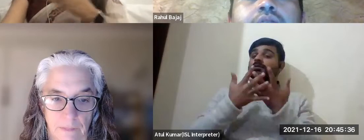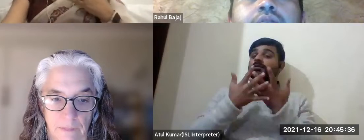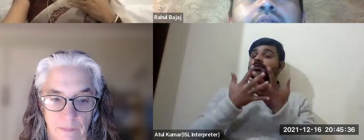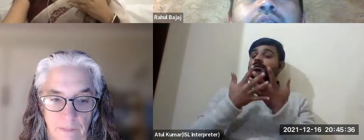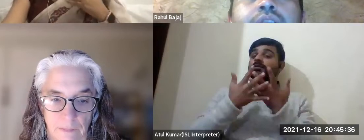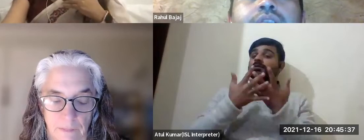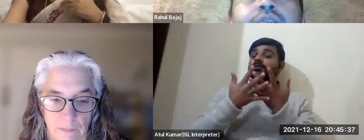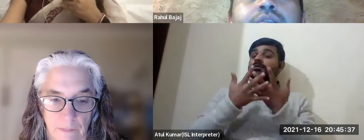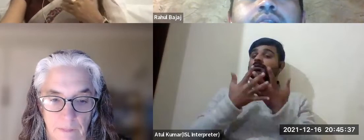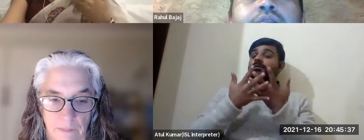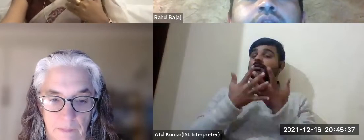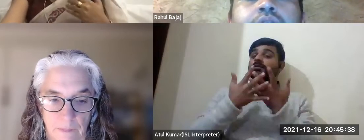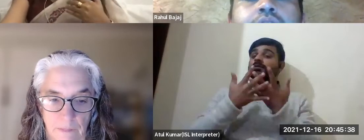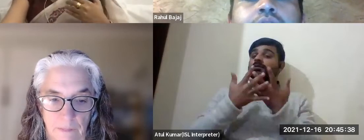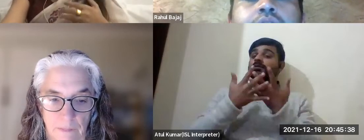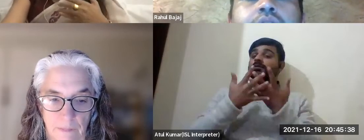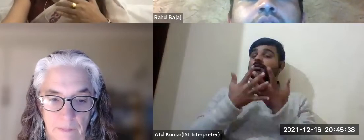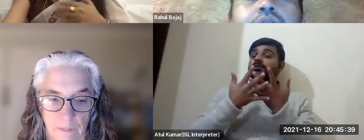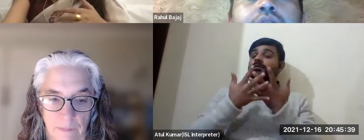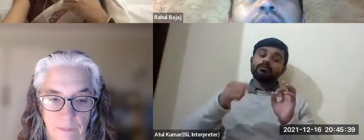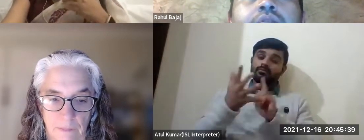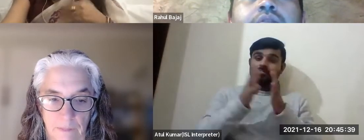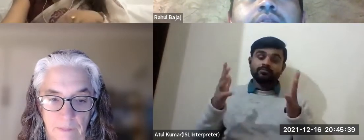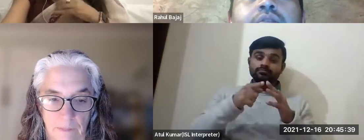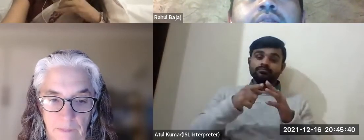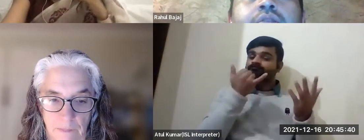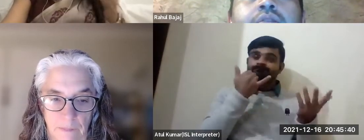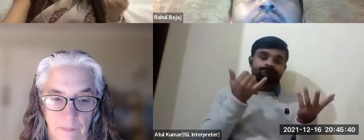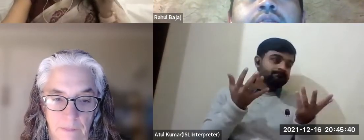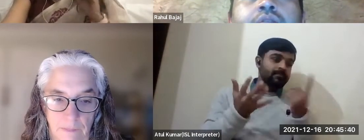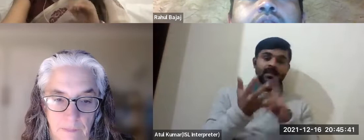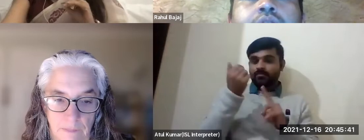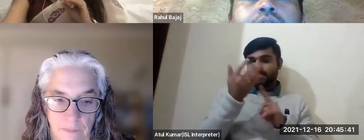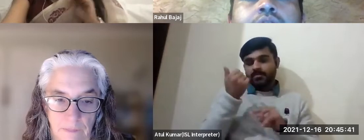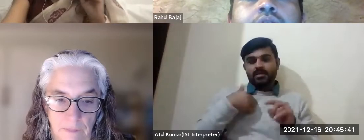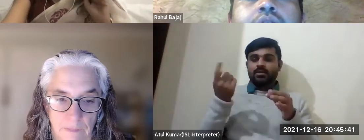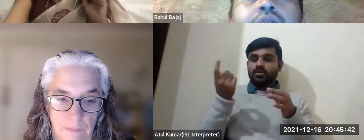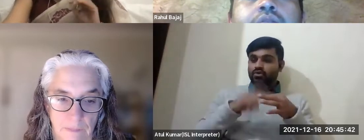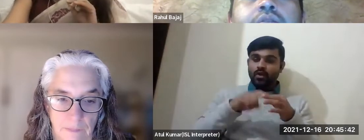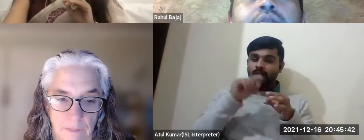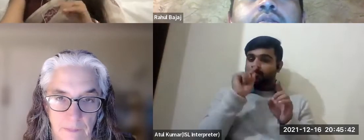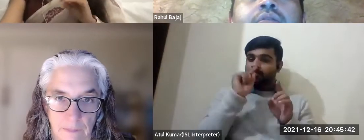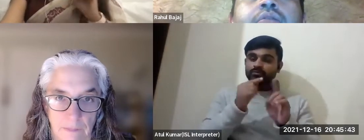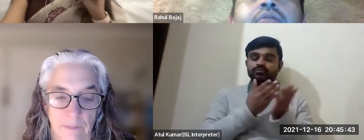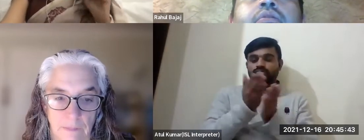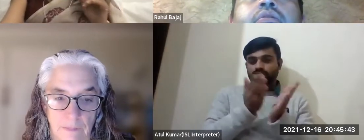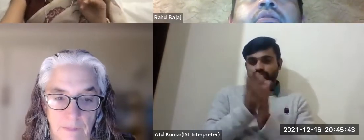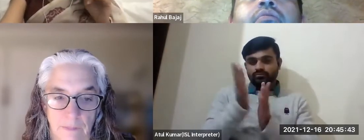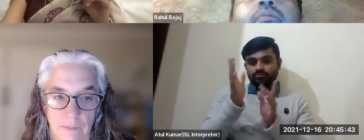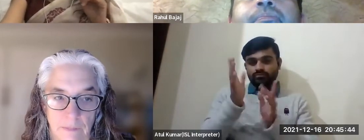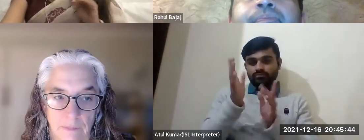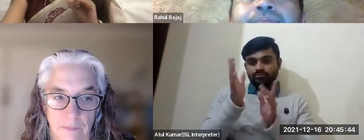we are getting a lot of this by default, but I think joining of the dots is the way to go. It's